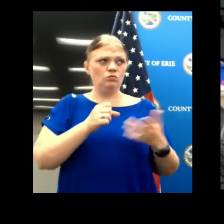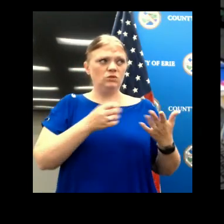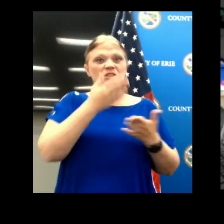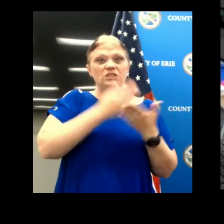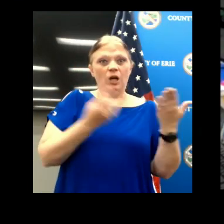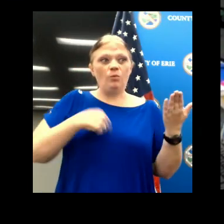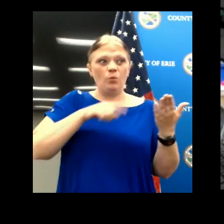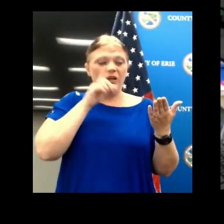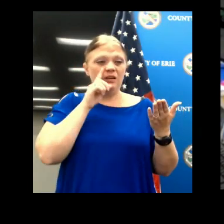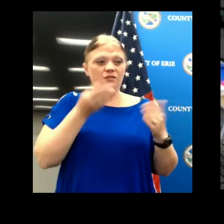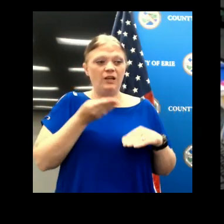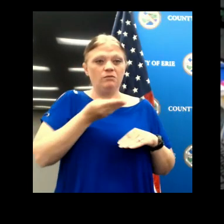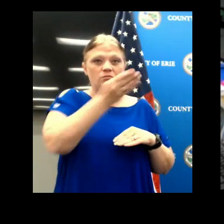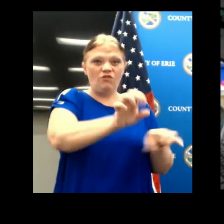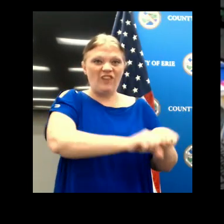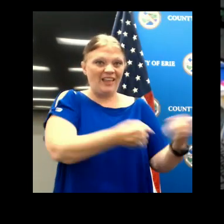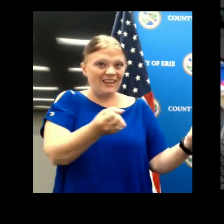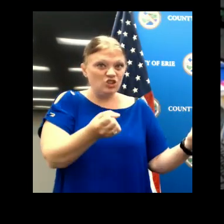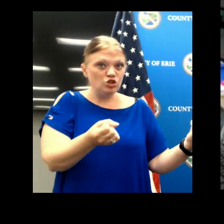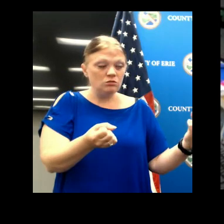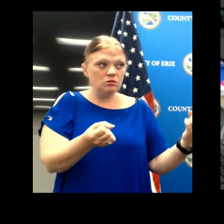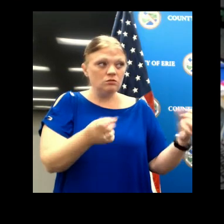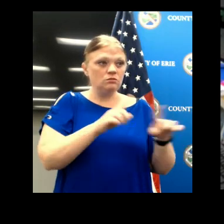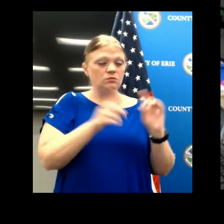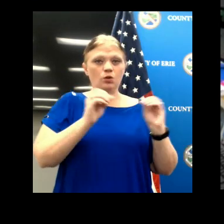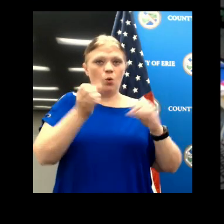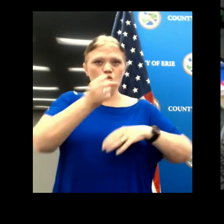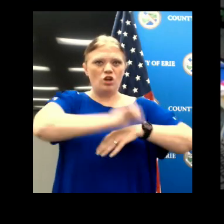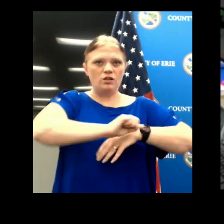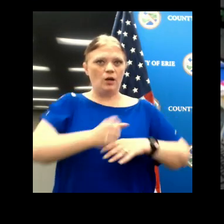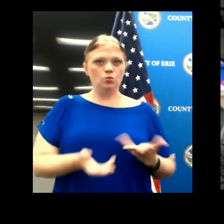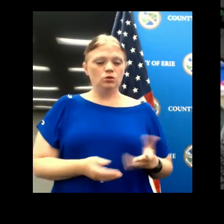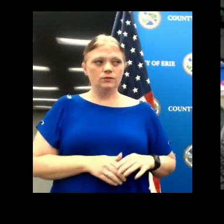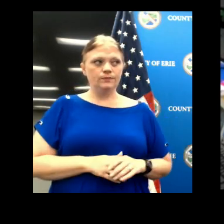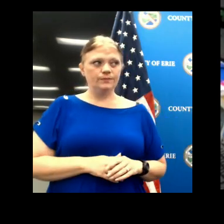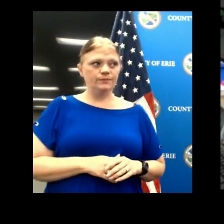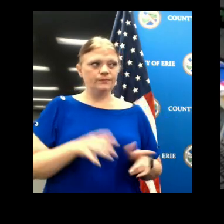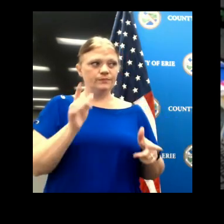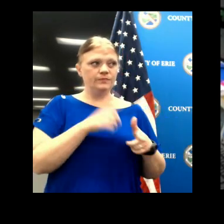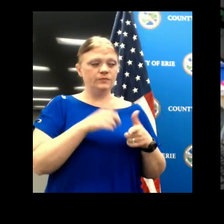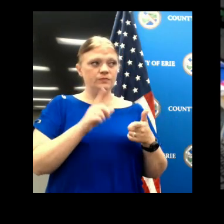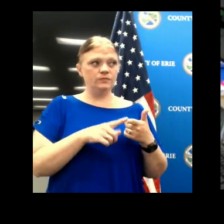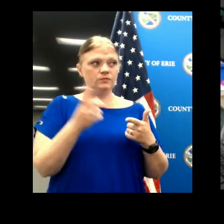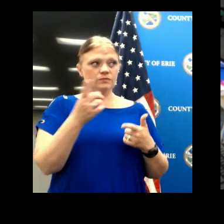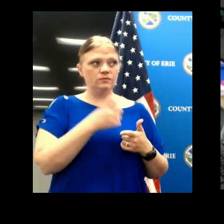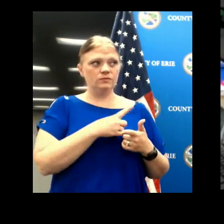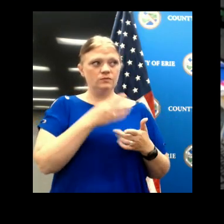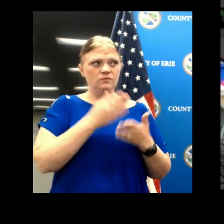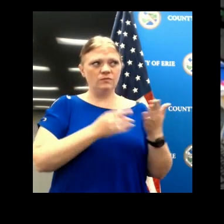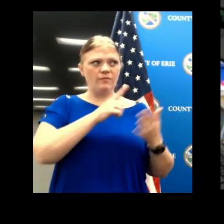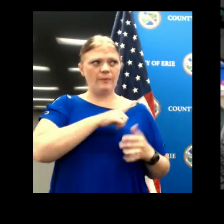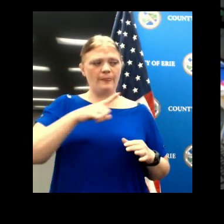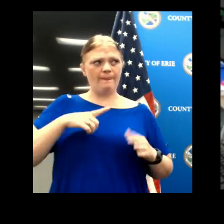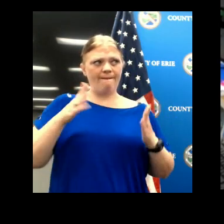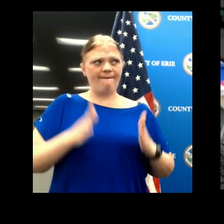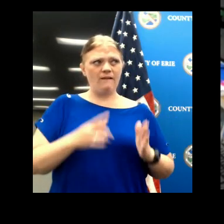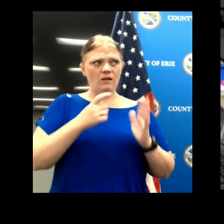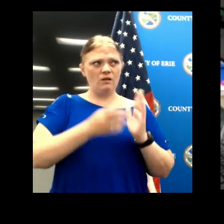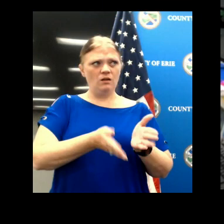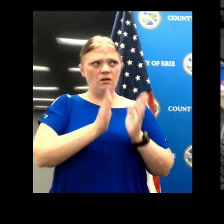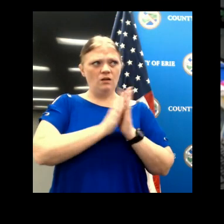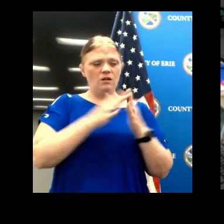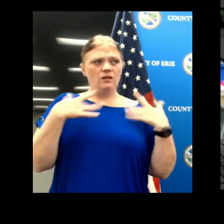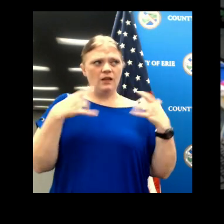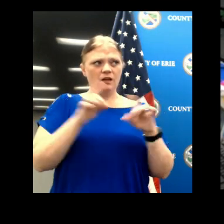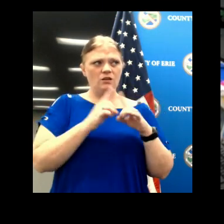we've gone and we've issued violations to, but no shutdowns. Okay. And then some legislators are requesting that the health